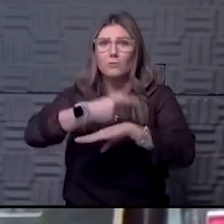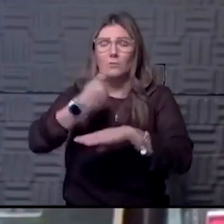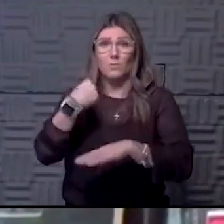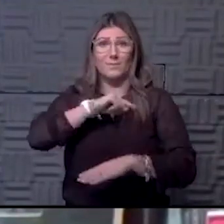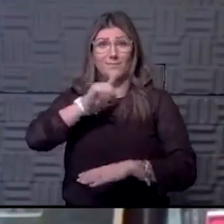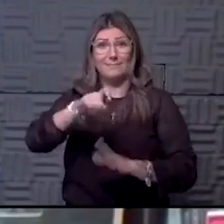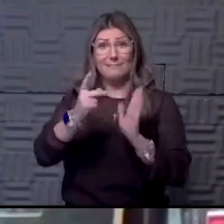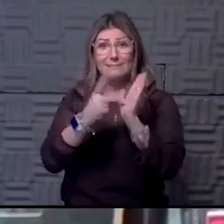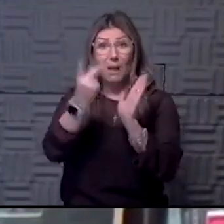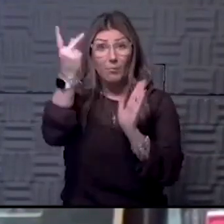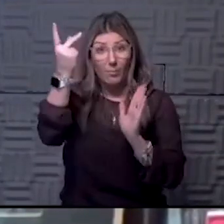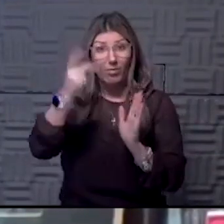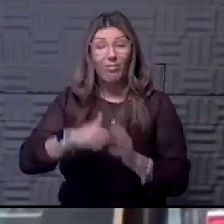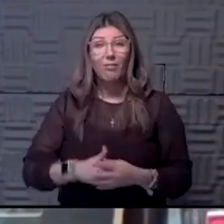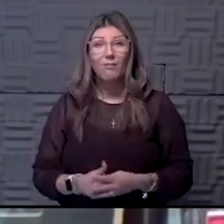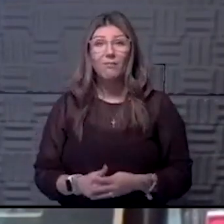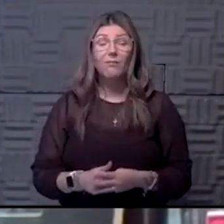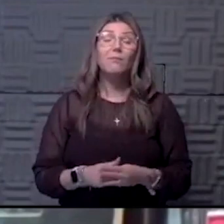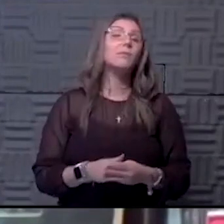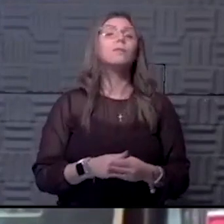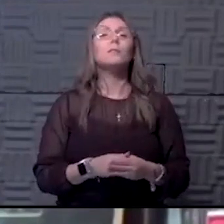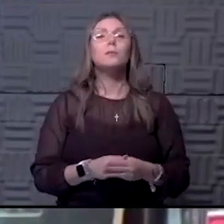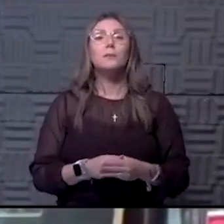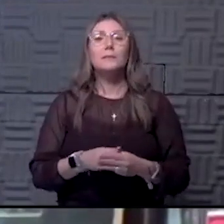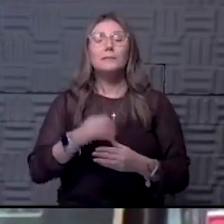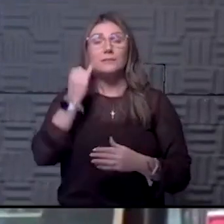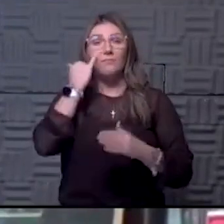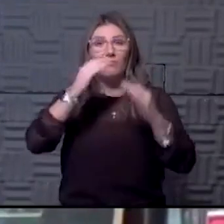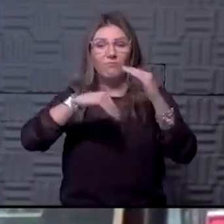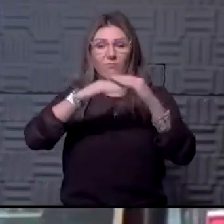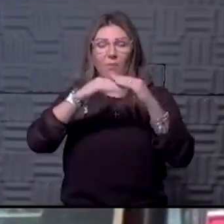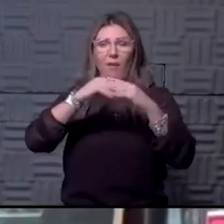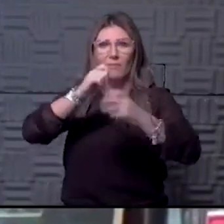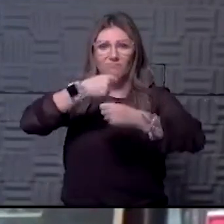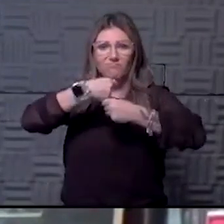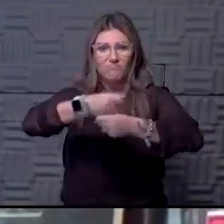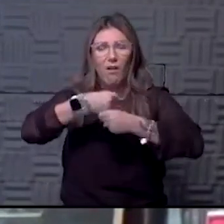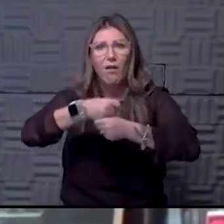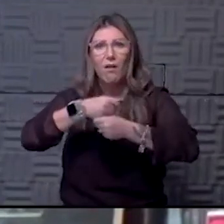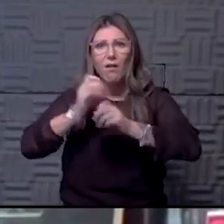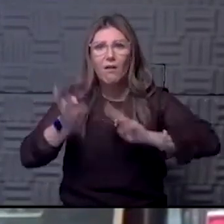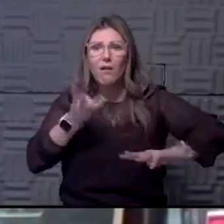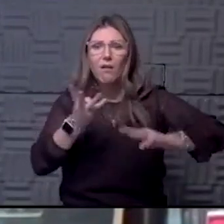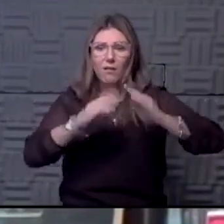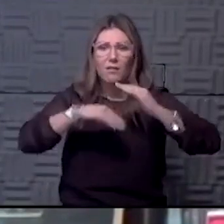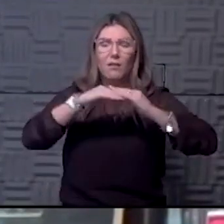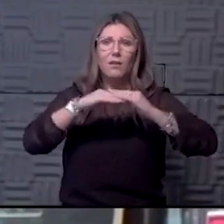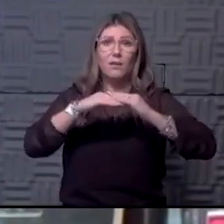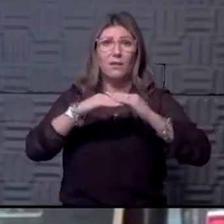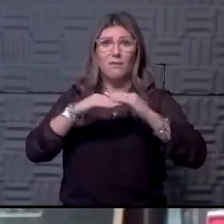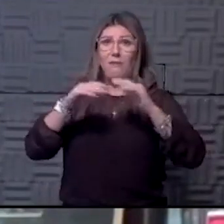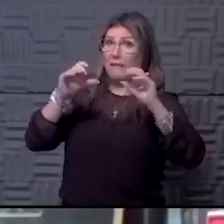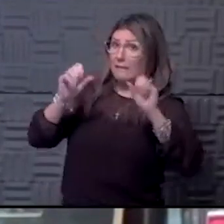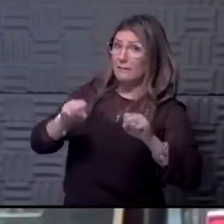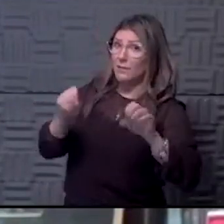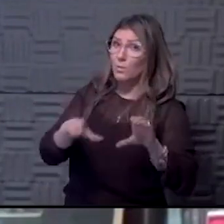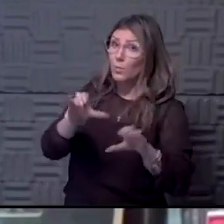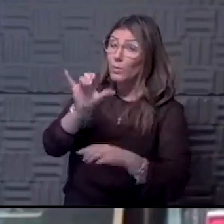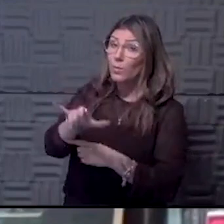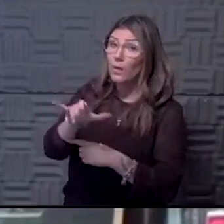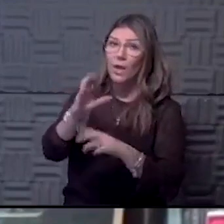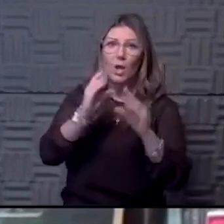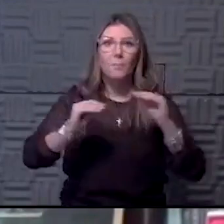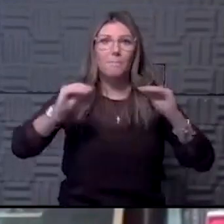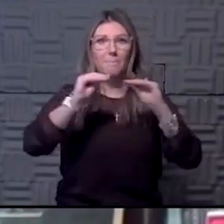that. And if the max manufacturing capacity is capable of doing so, more